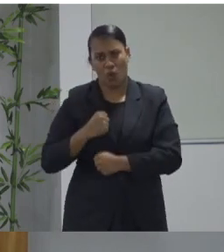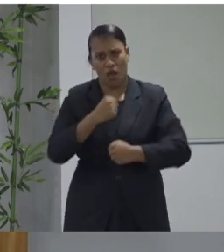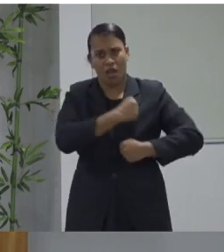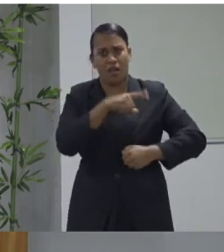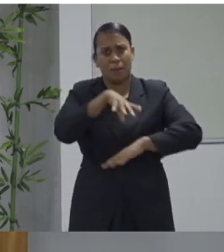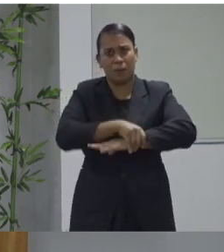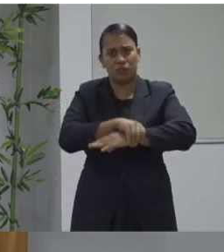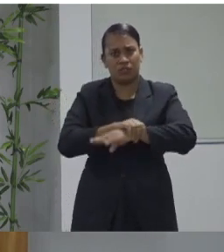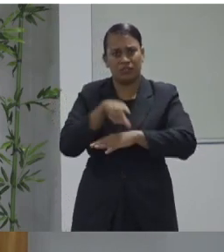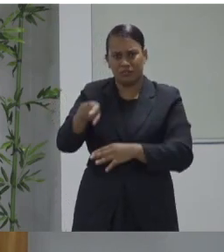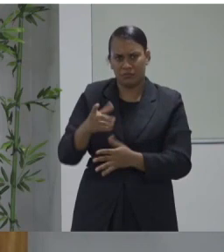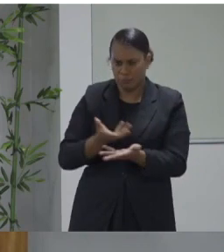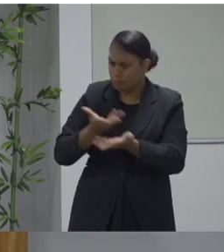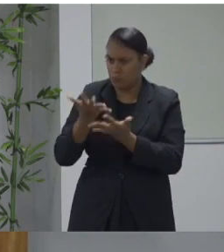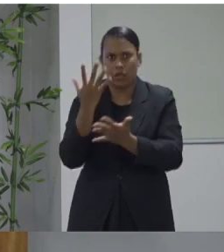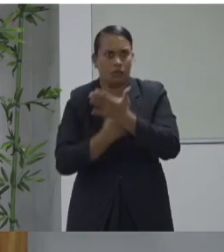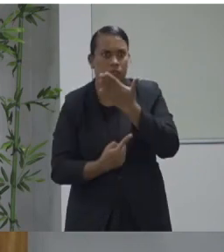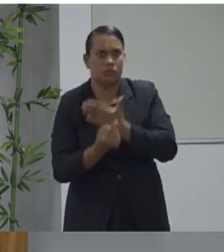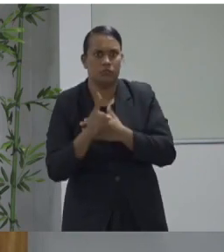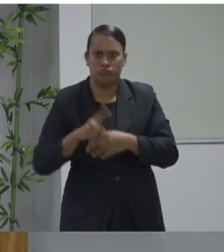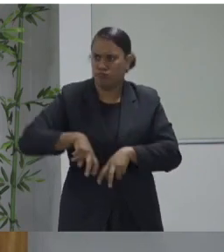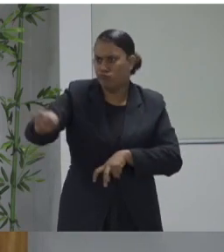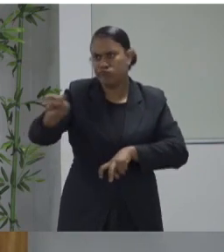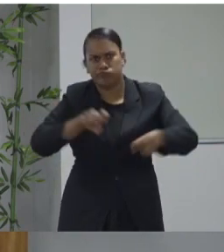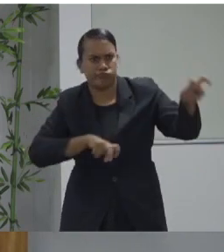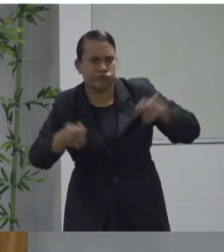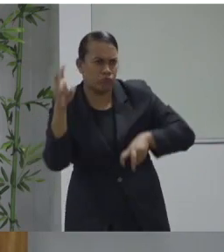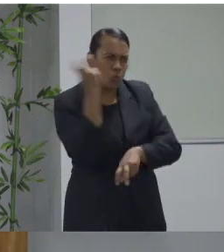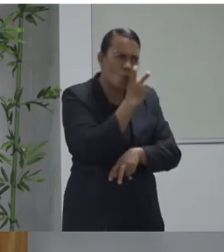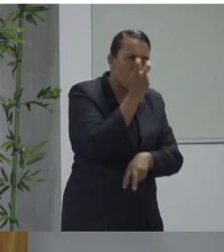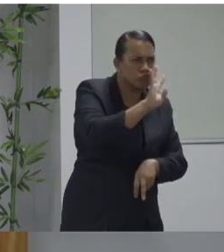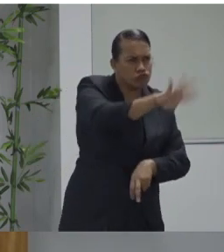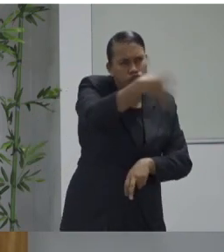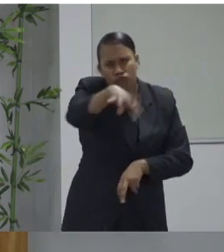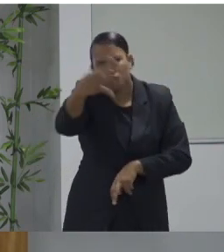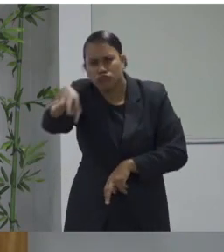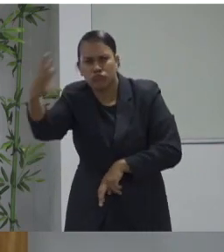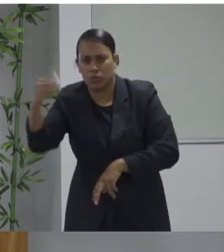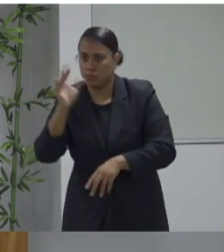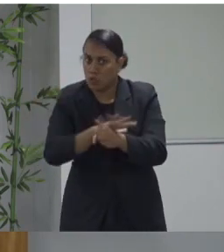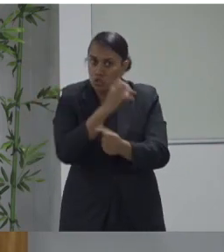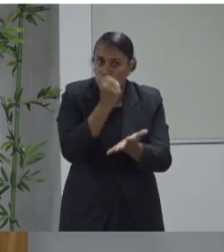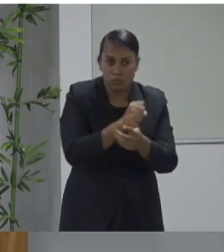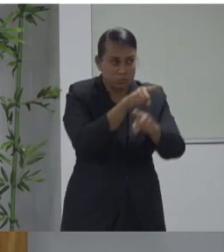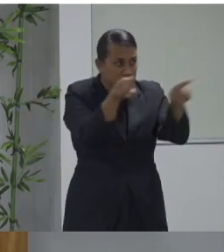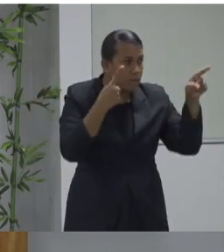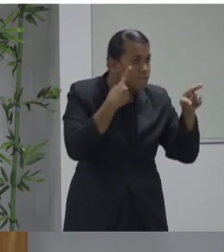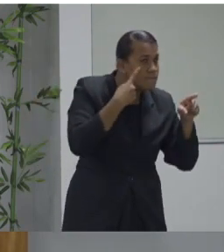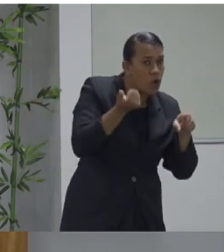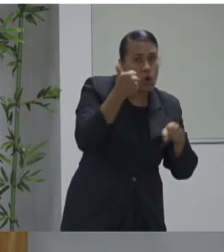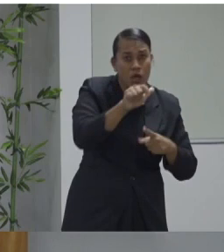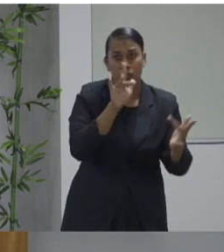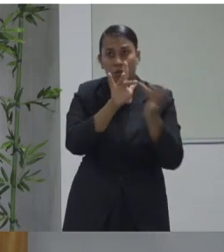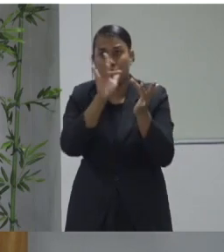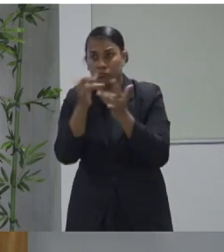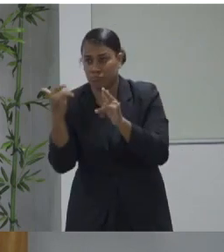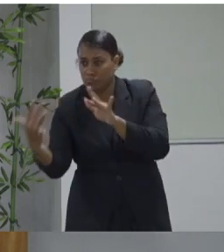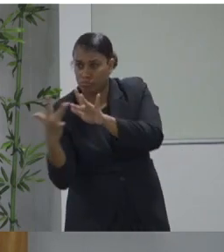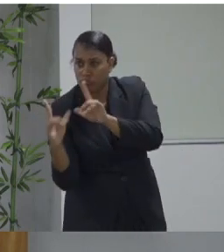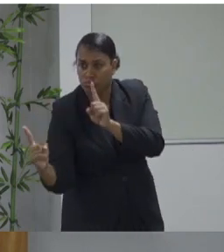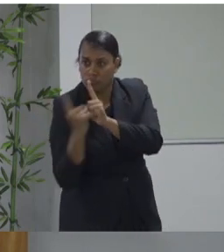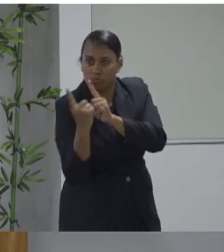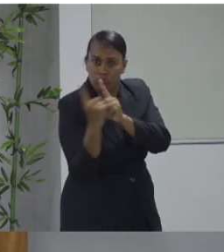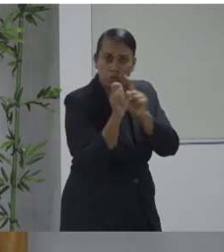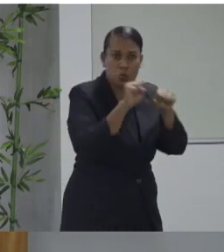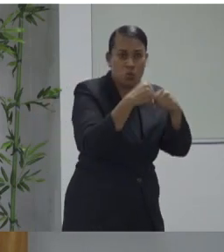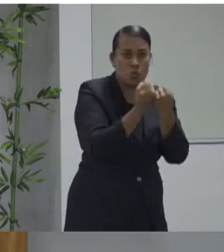make sure that we contain that cluster. That's the most important thing at the moment. So did he go to Suvavou too? From